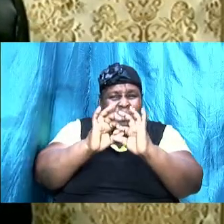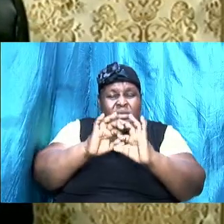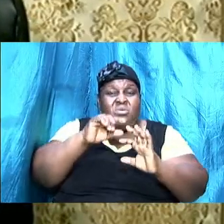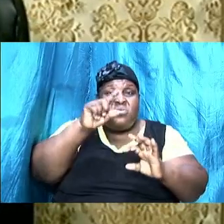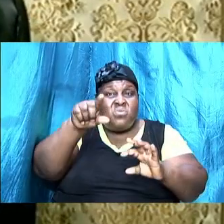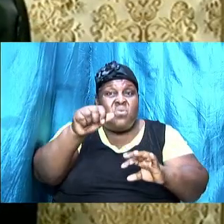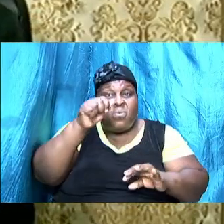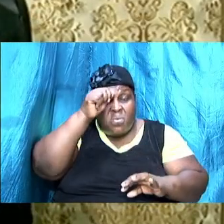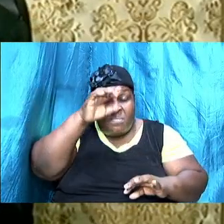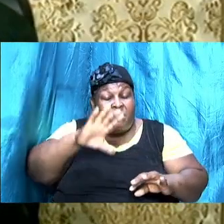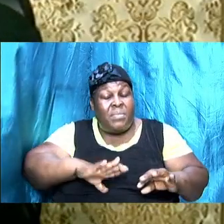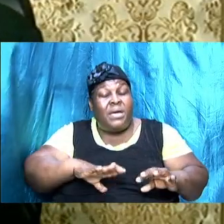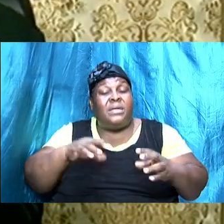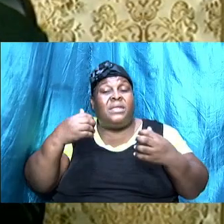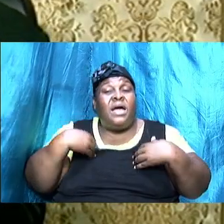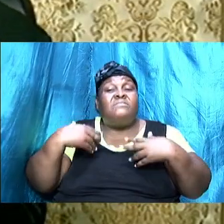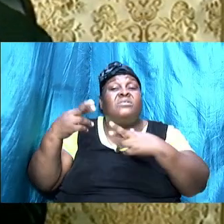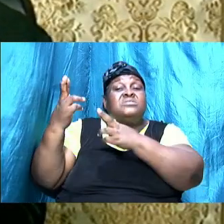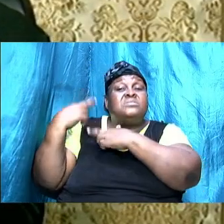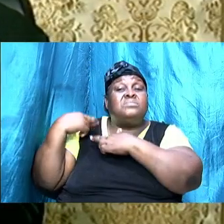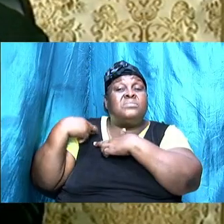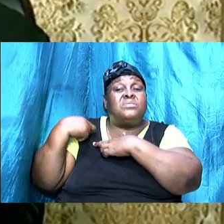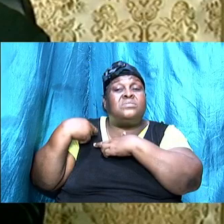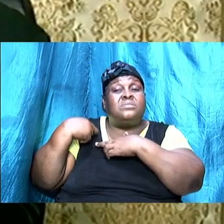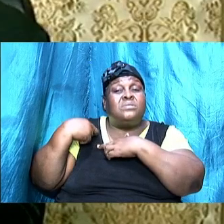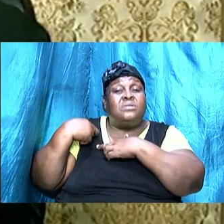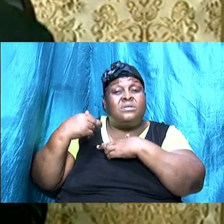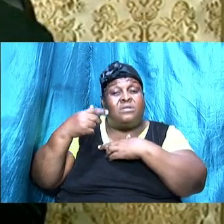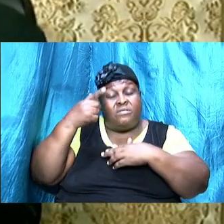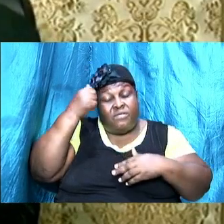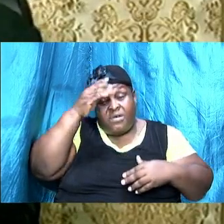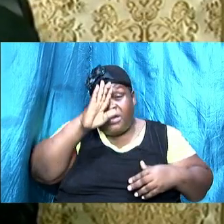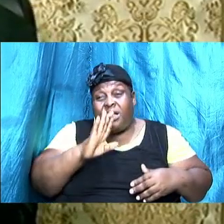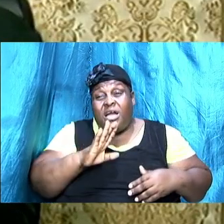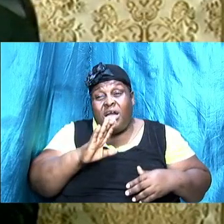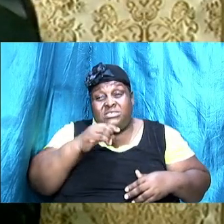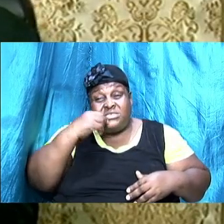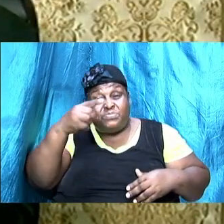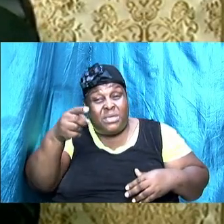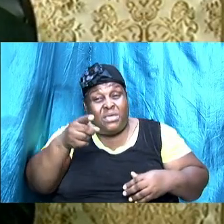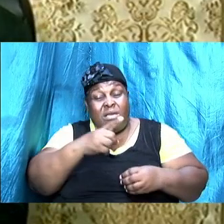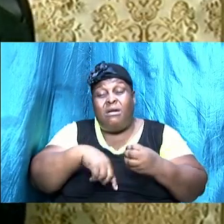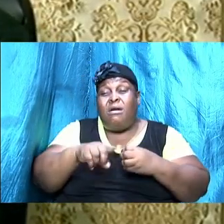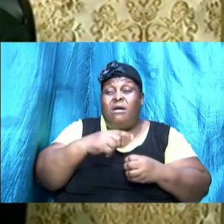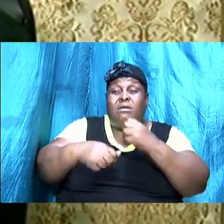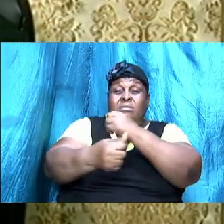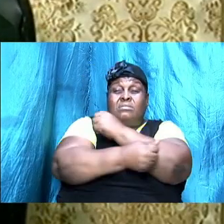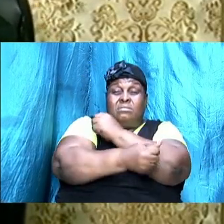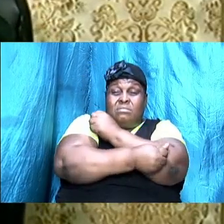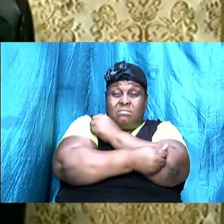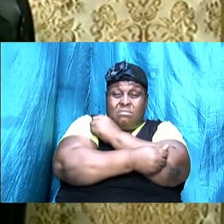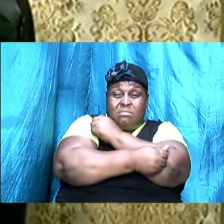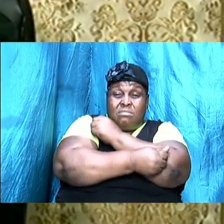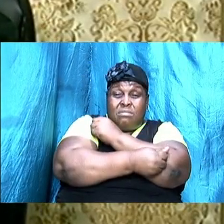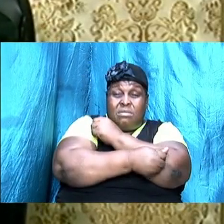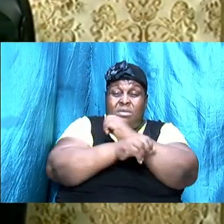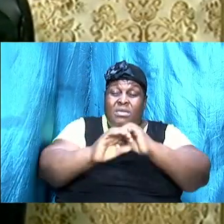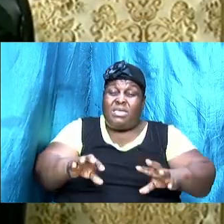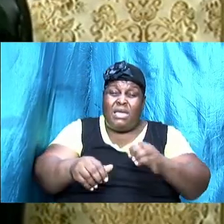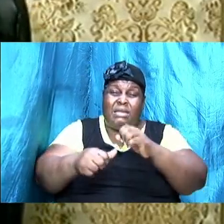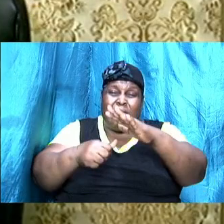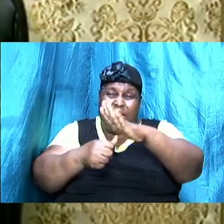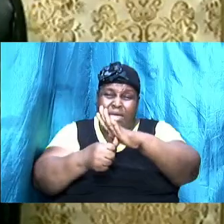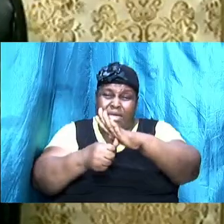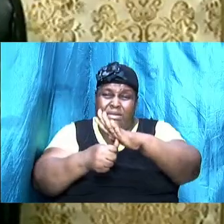responsibility. For God spoke about Abraham and said, can I hide anything from my servant Abraham?